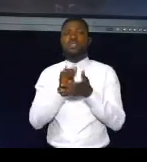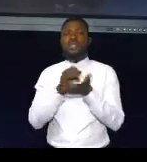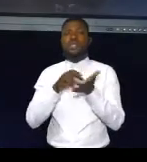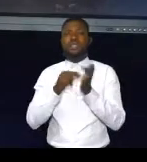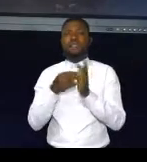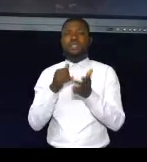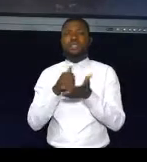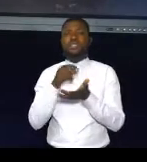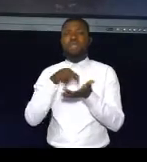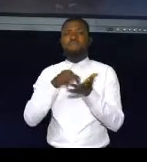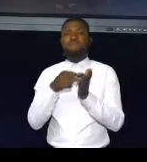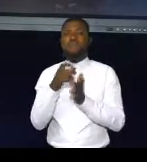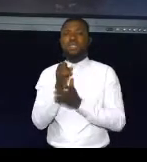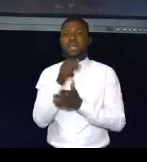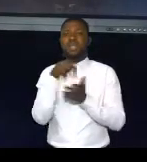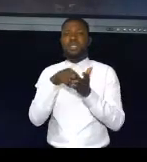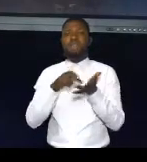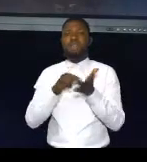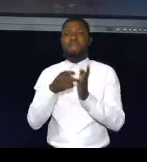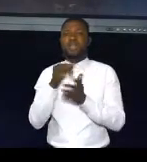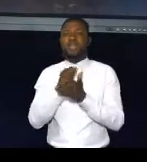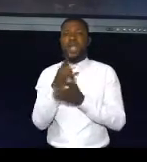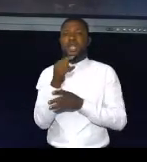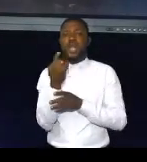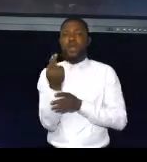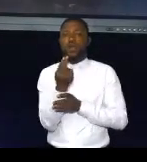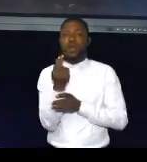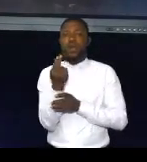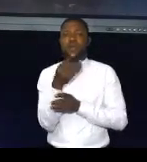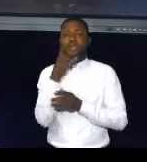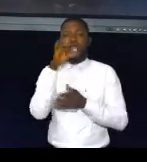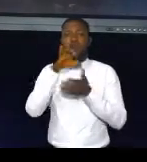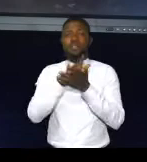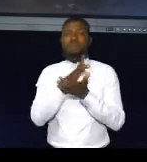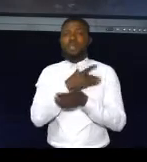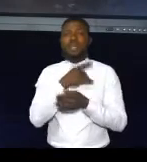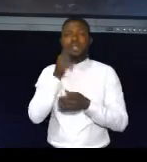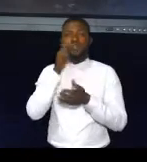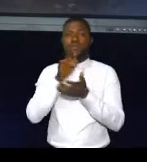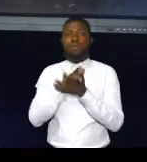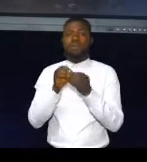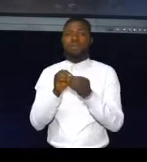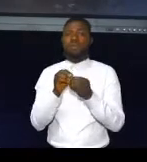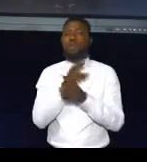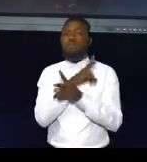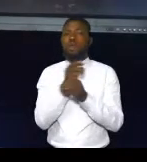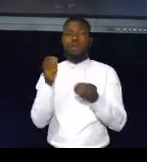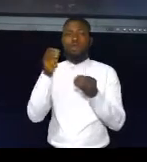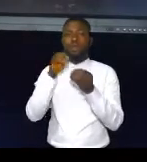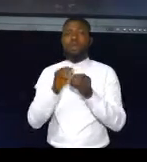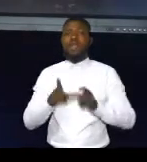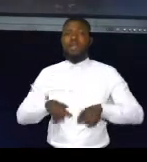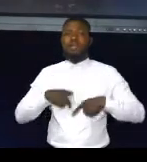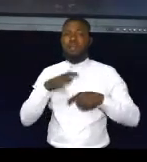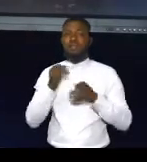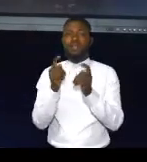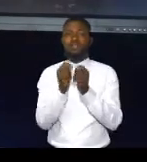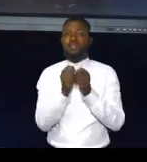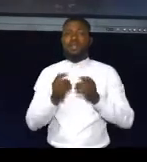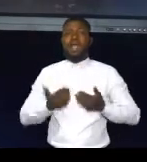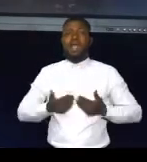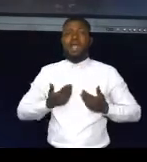What does that mean? This means that the couple, the husband and wife, are no longer